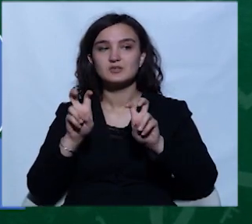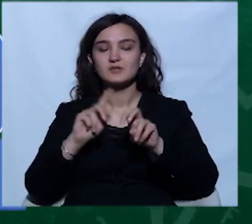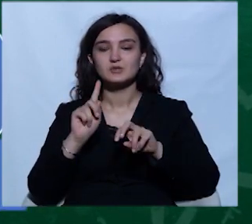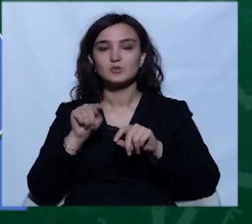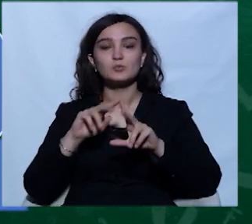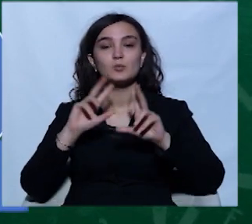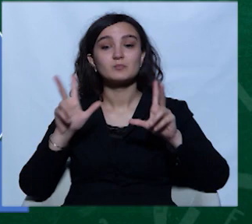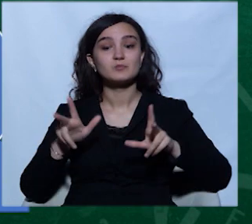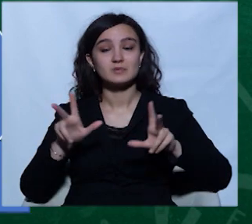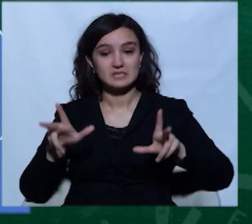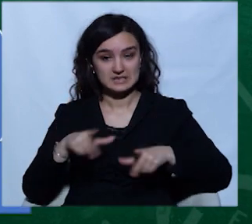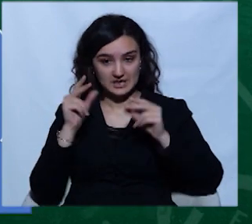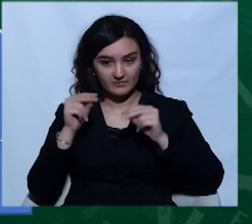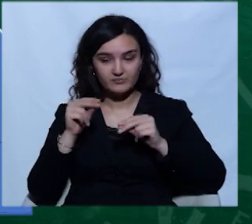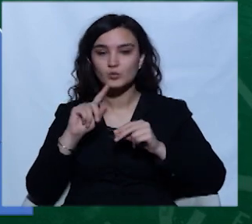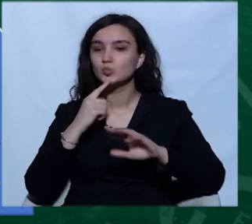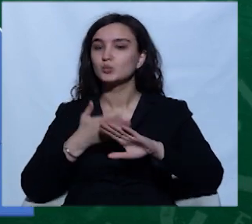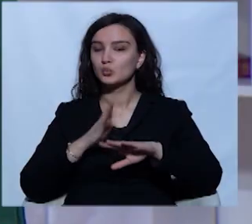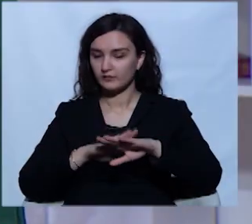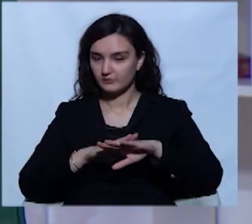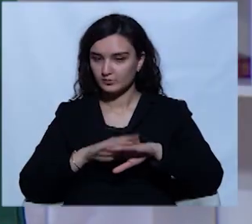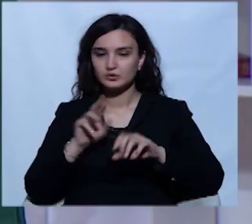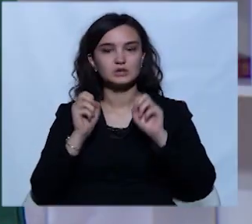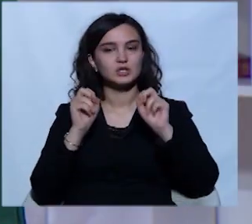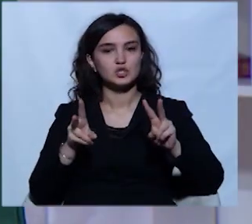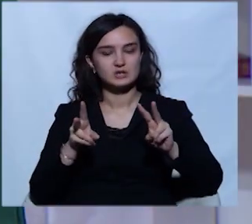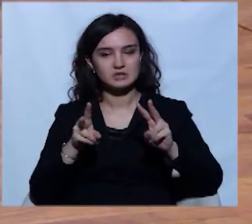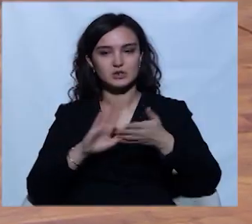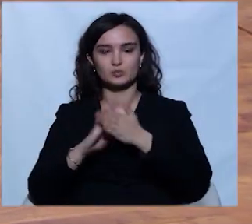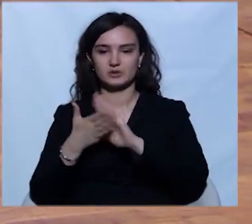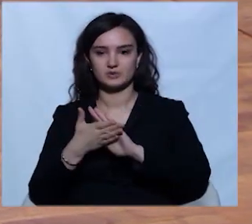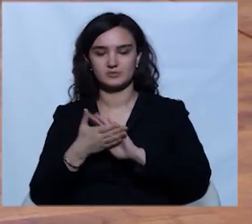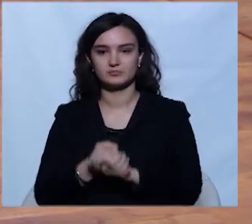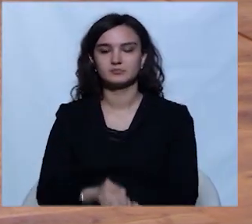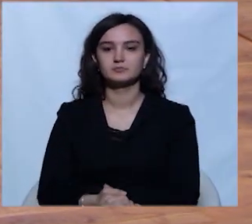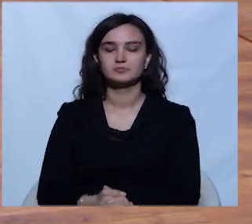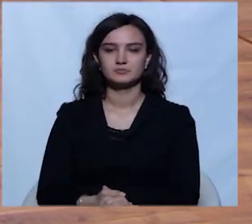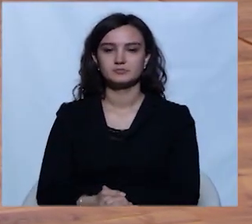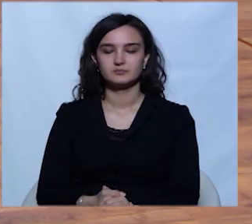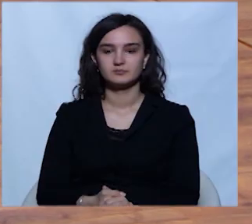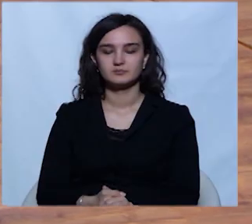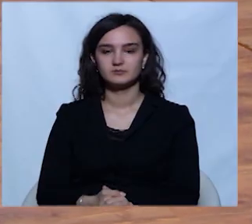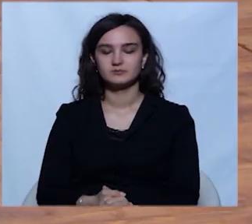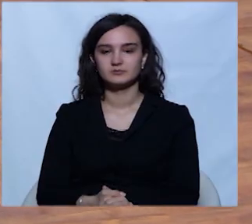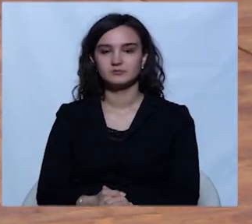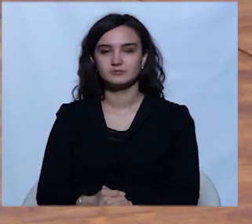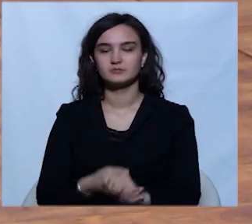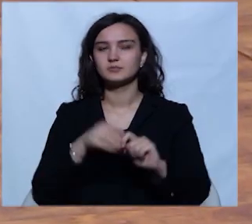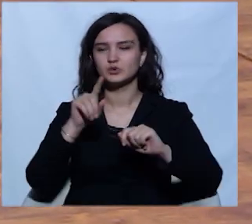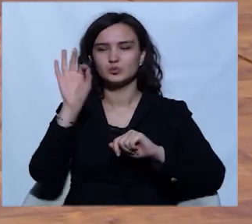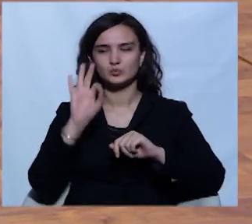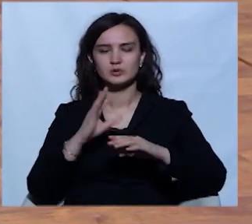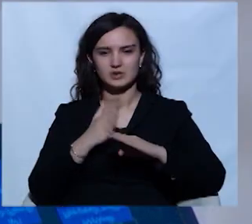to save someone from a difficult or dangerous situation. And now, you often have to